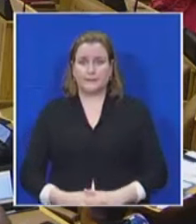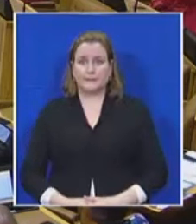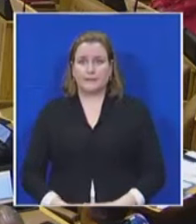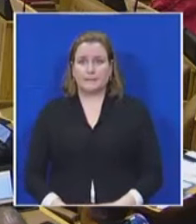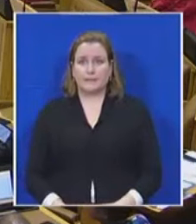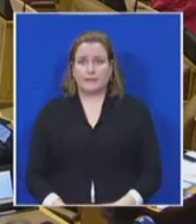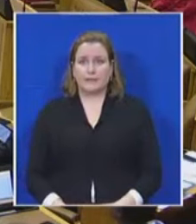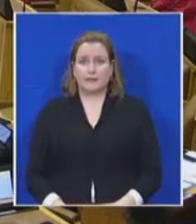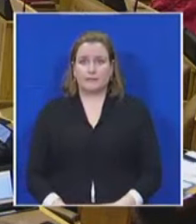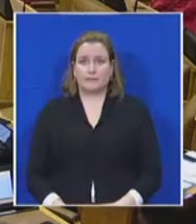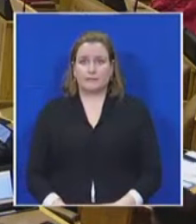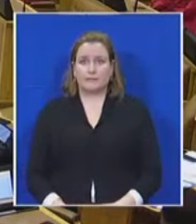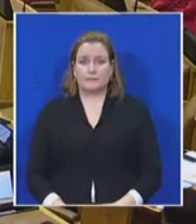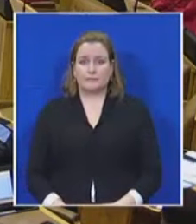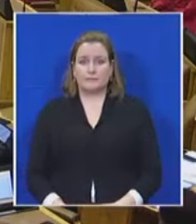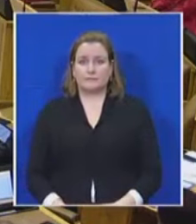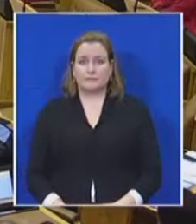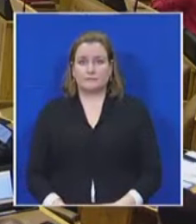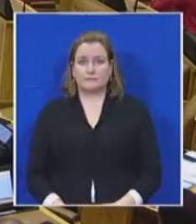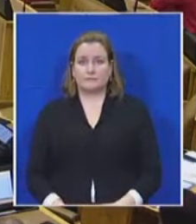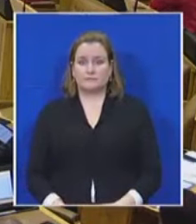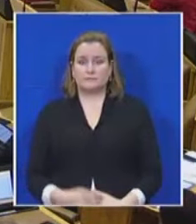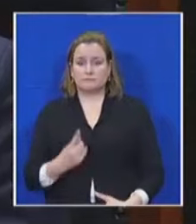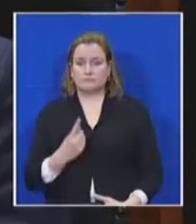You are afraid.